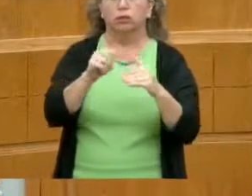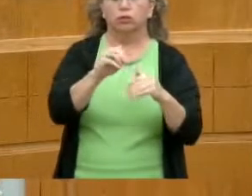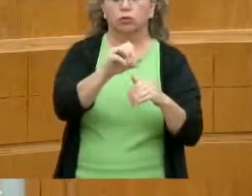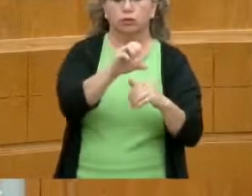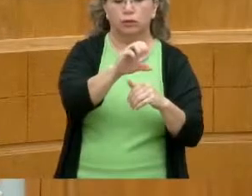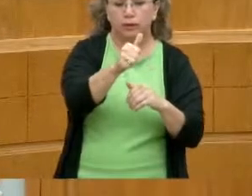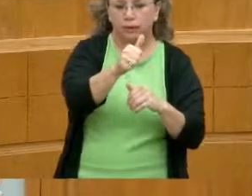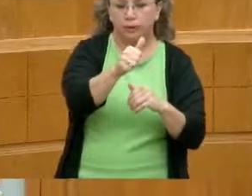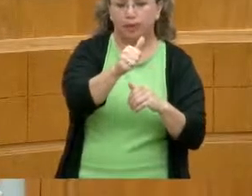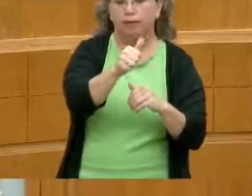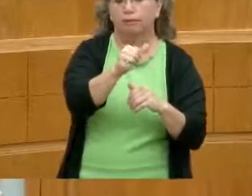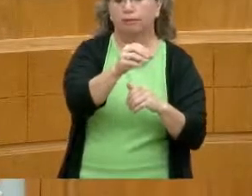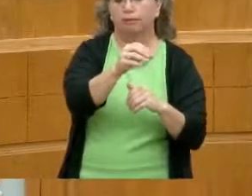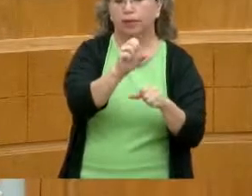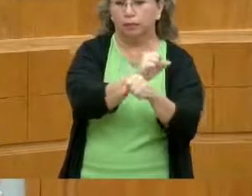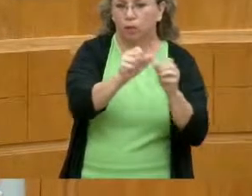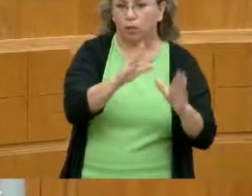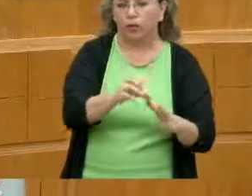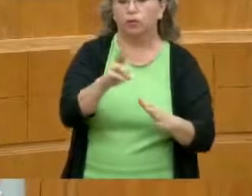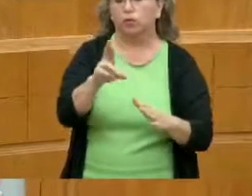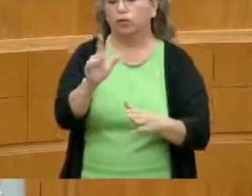25% of their workforce.